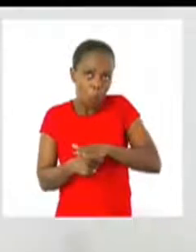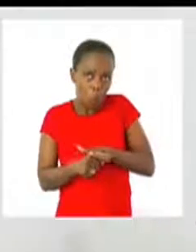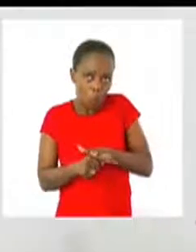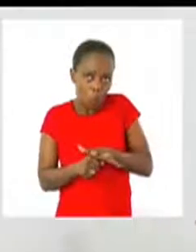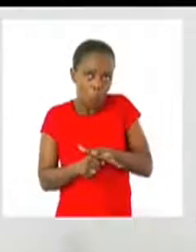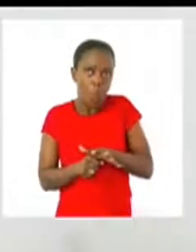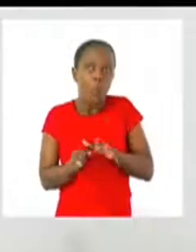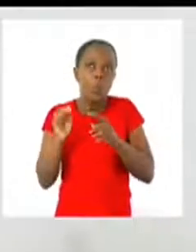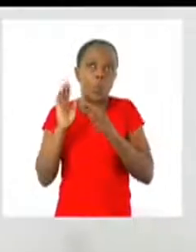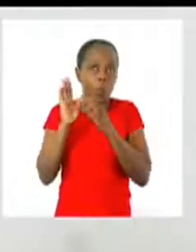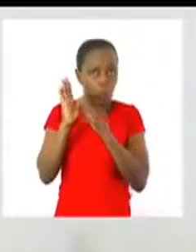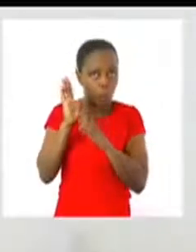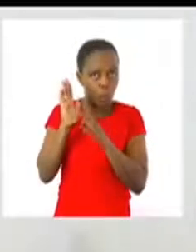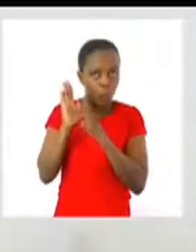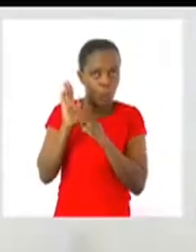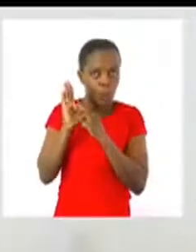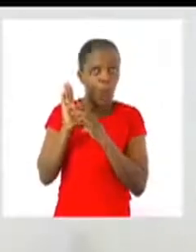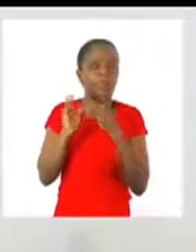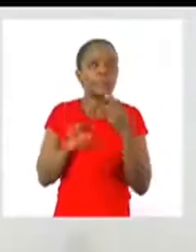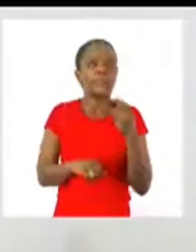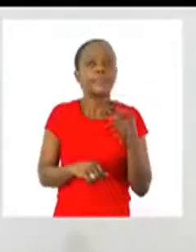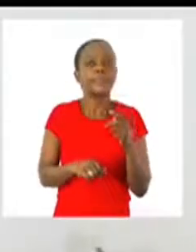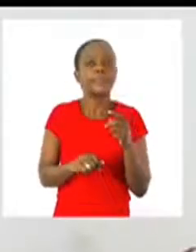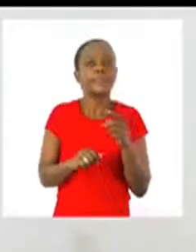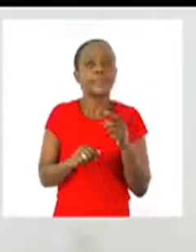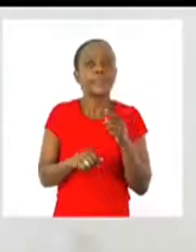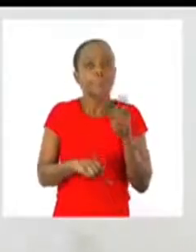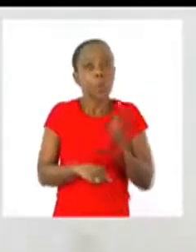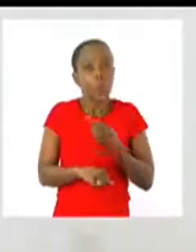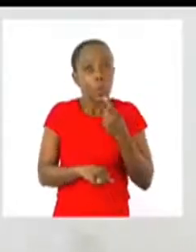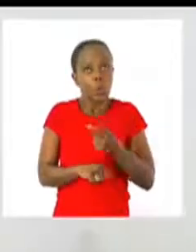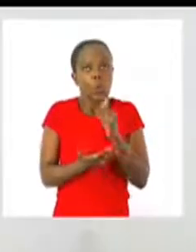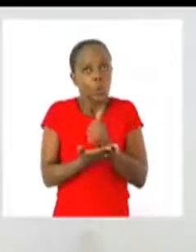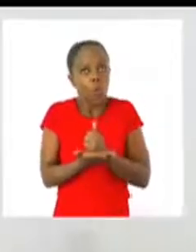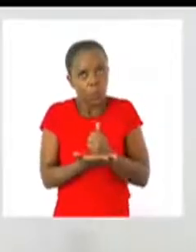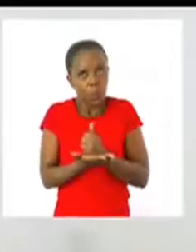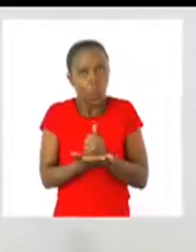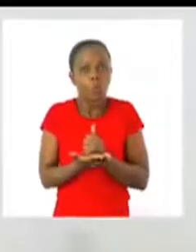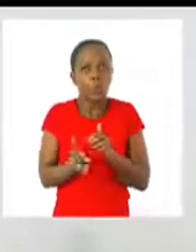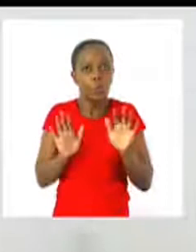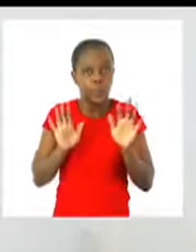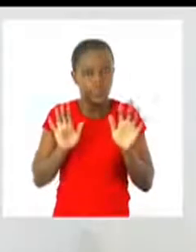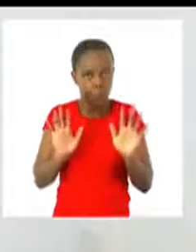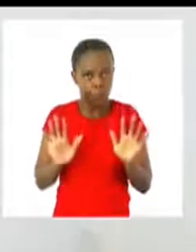Always sanitize your hands. Let us sanitize our hands.